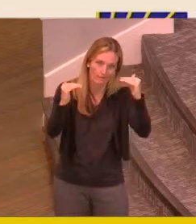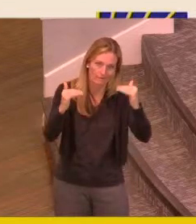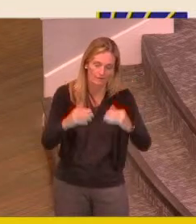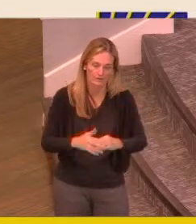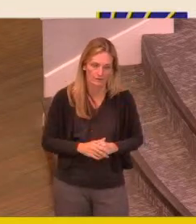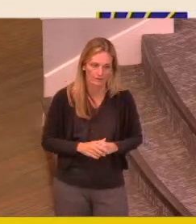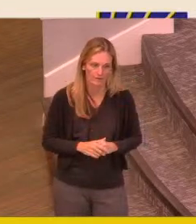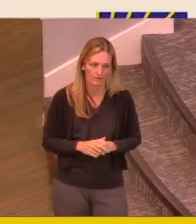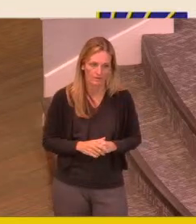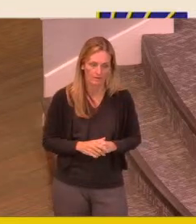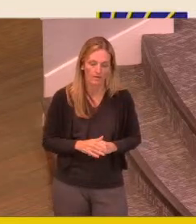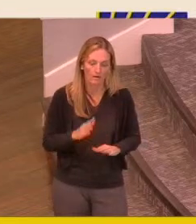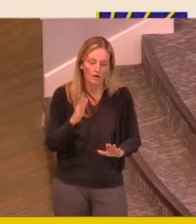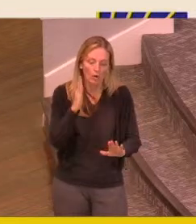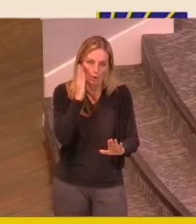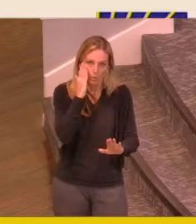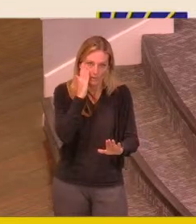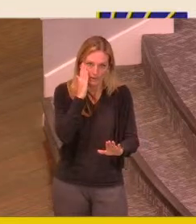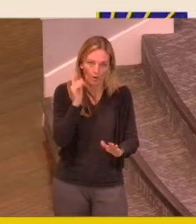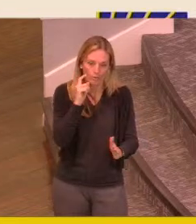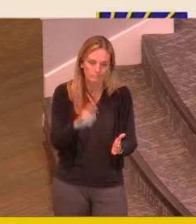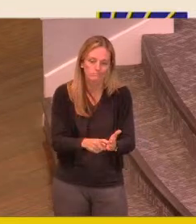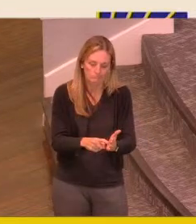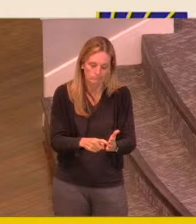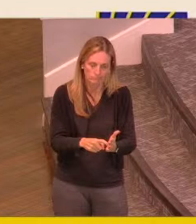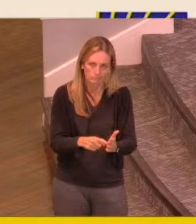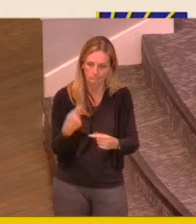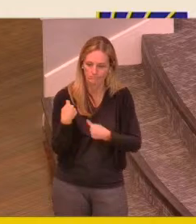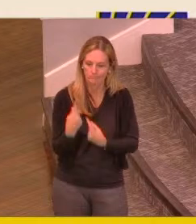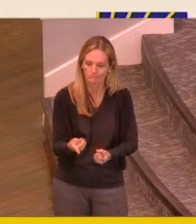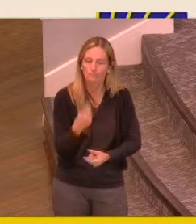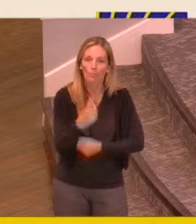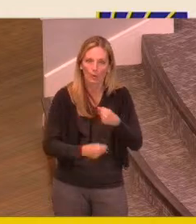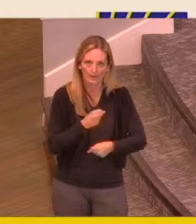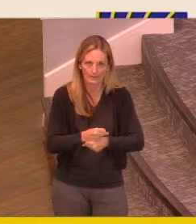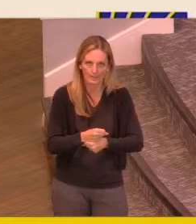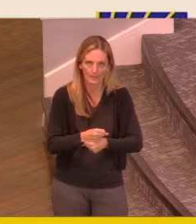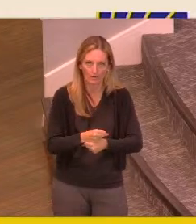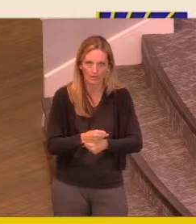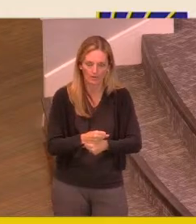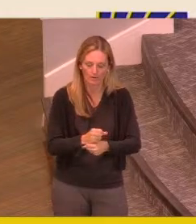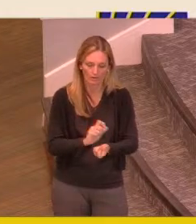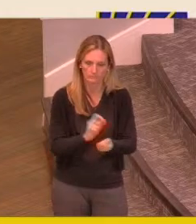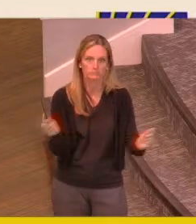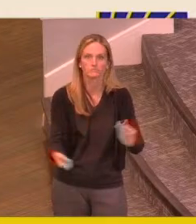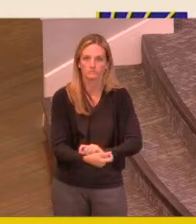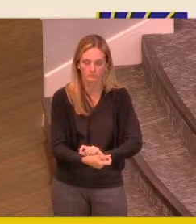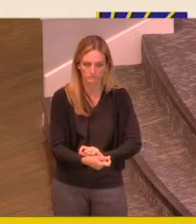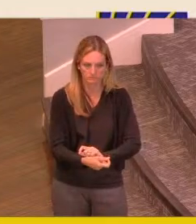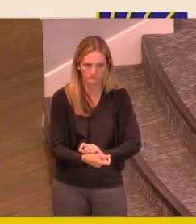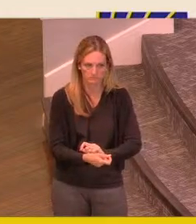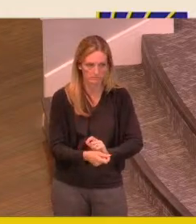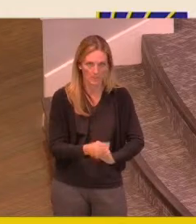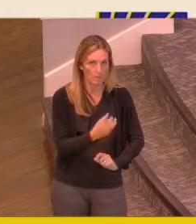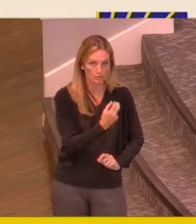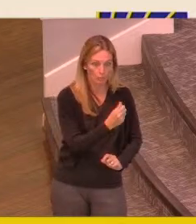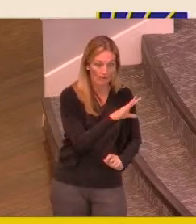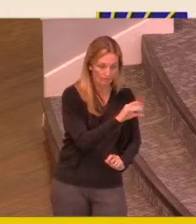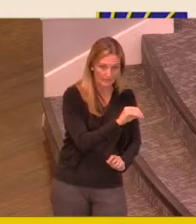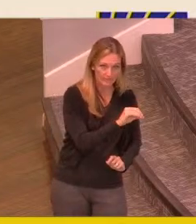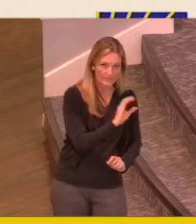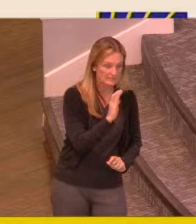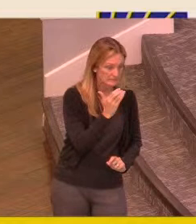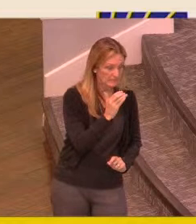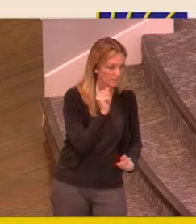We acknowledge that over the past year, things have changed. And so while $12.50 seemed like a great goal a